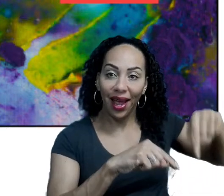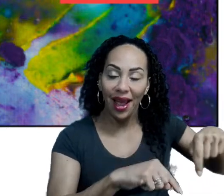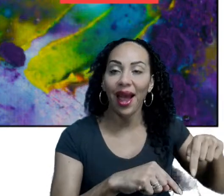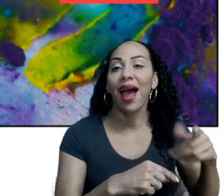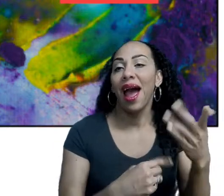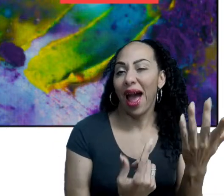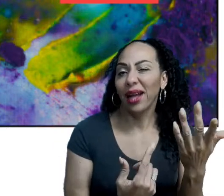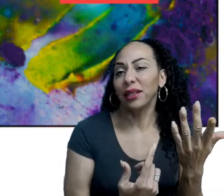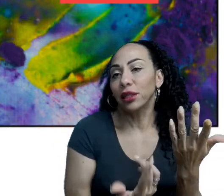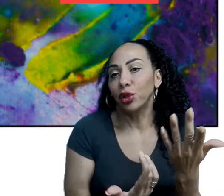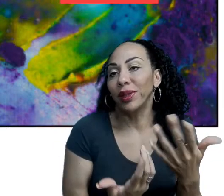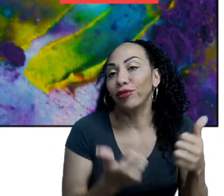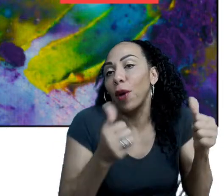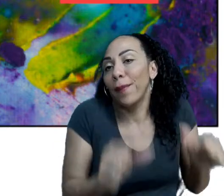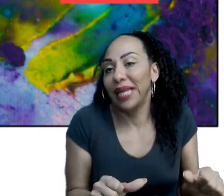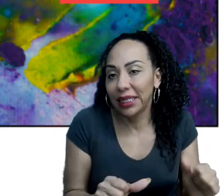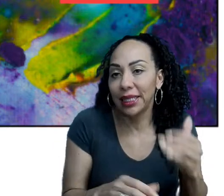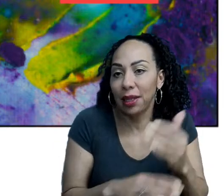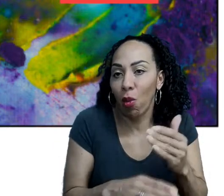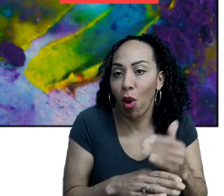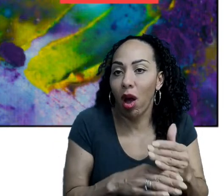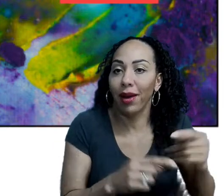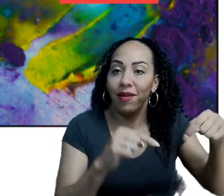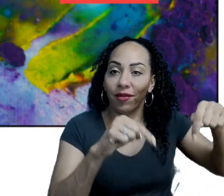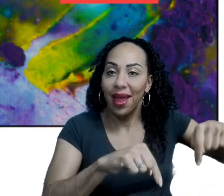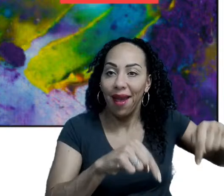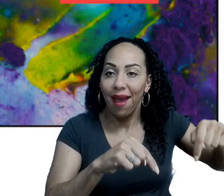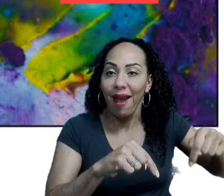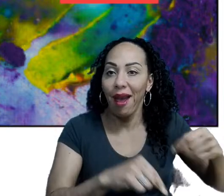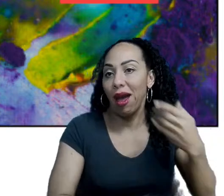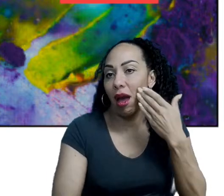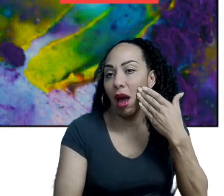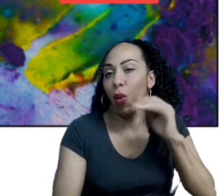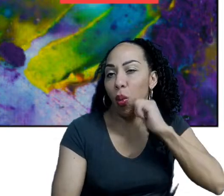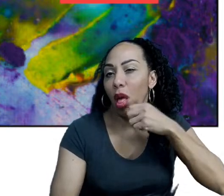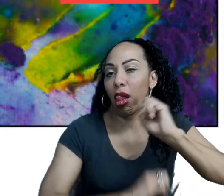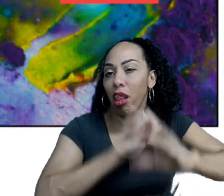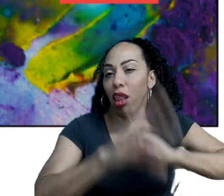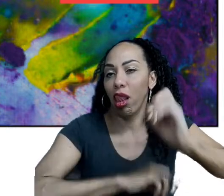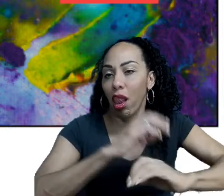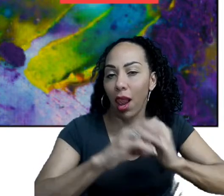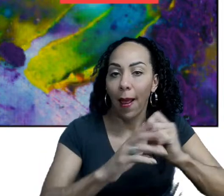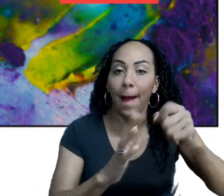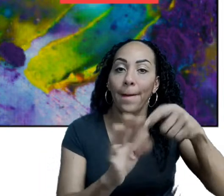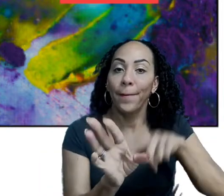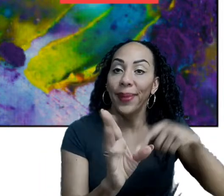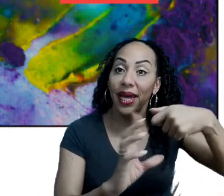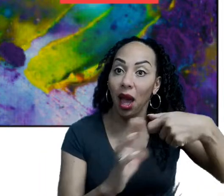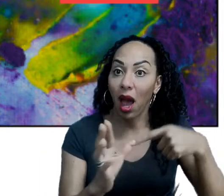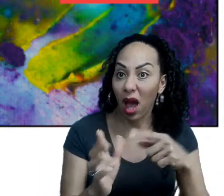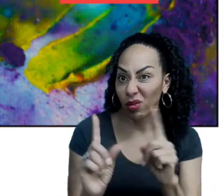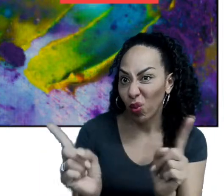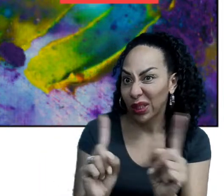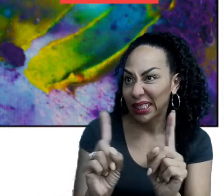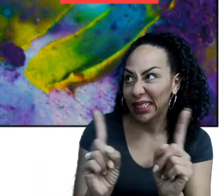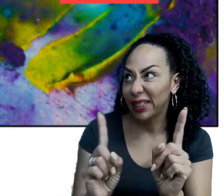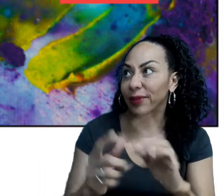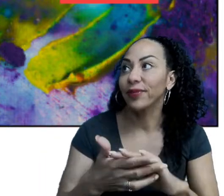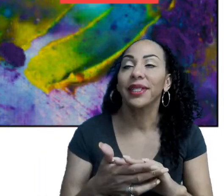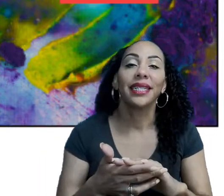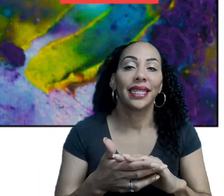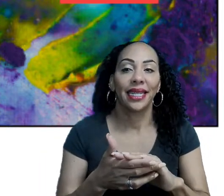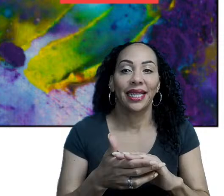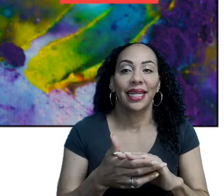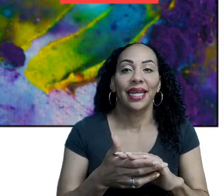bit about later. So Pika is, that first obvious question, what is Pika? Pika is a collective